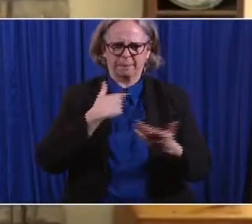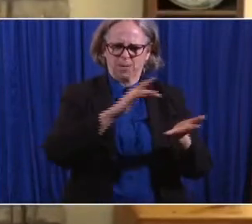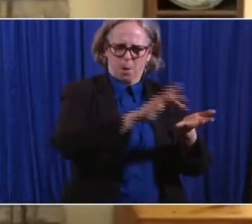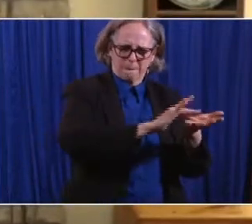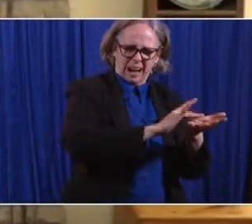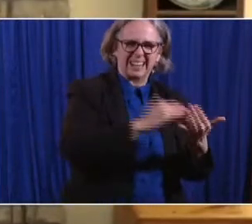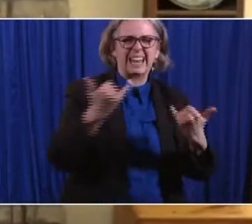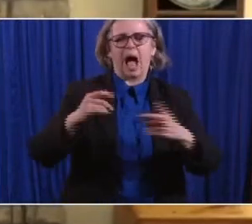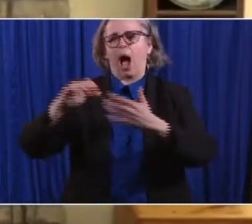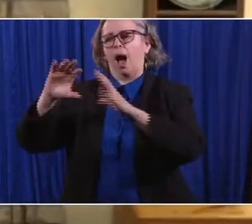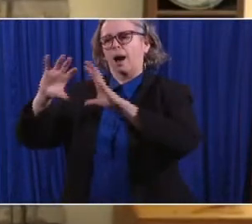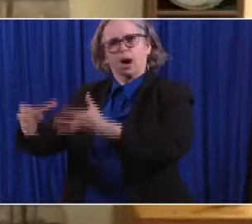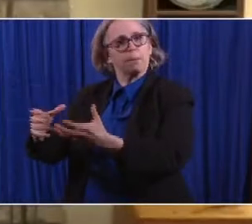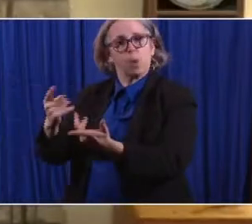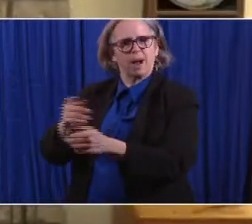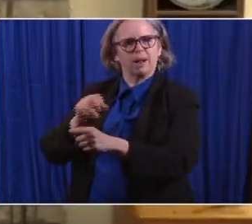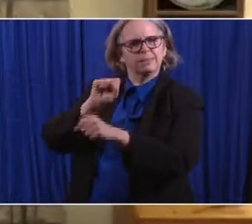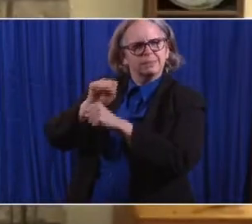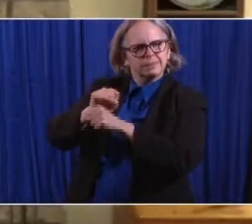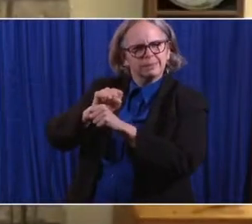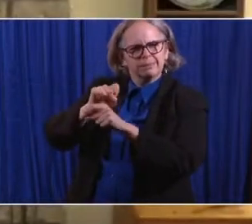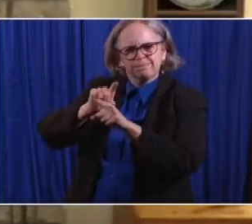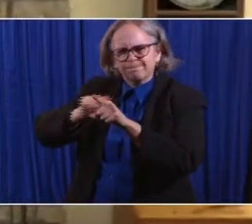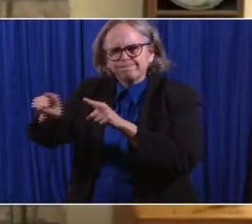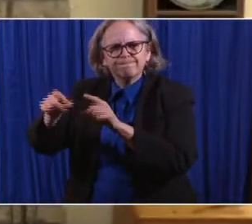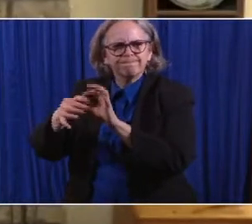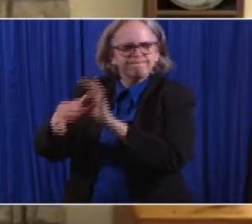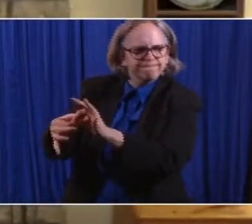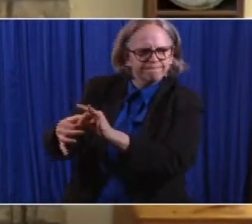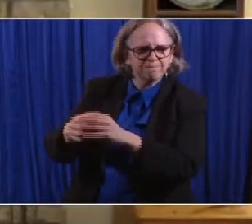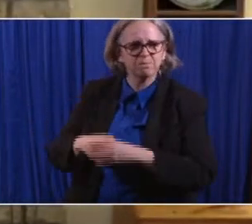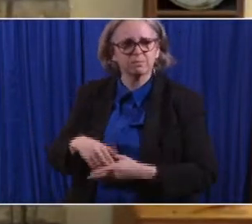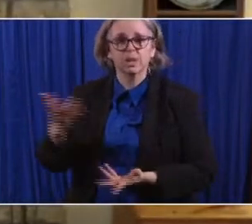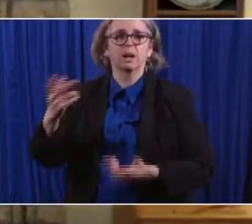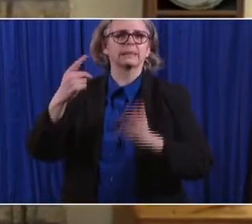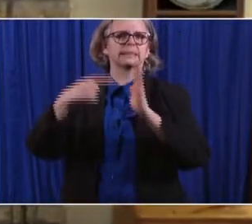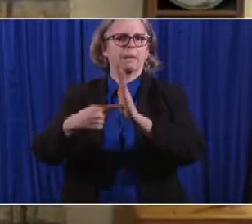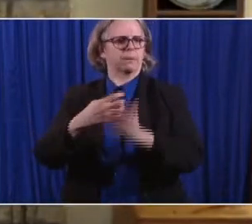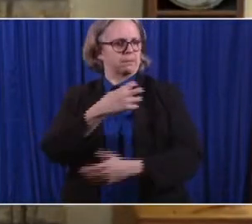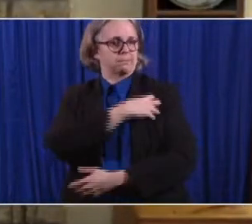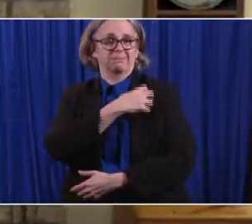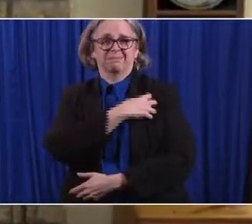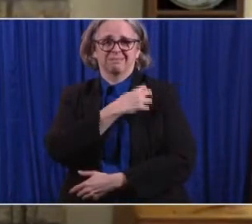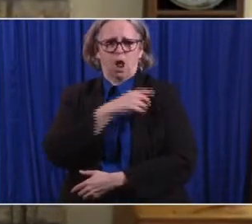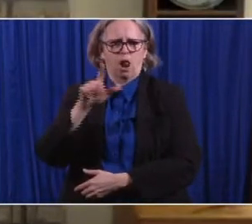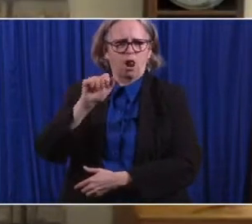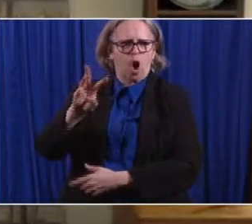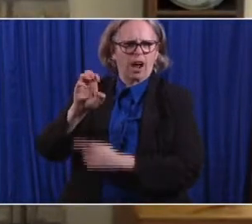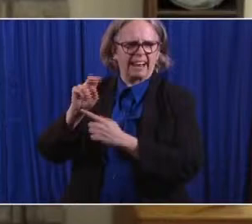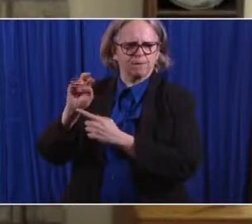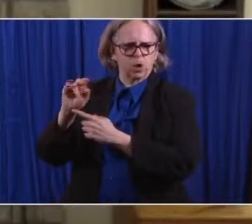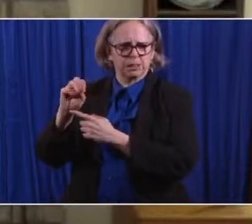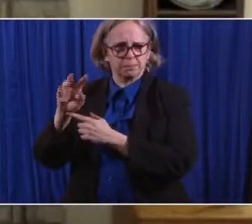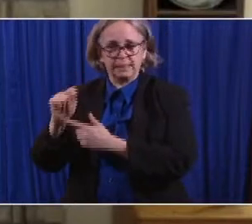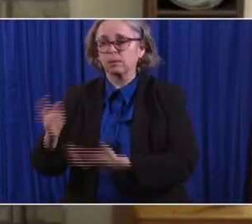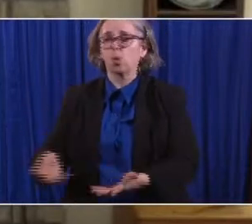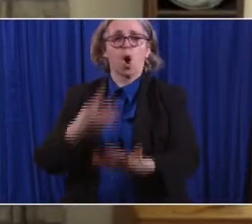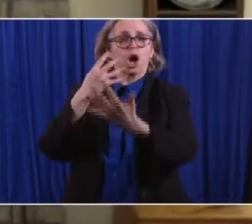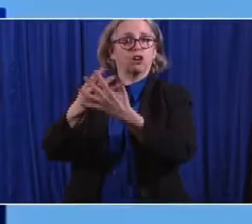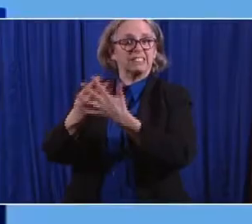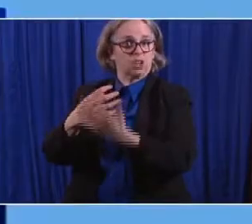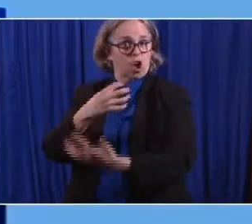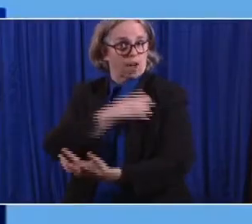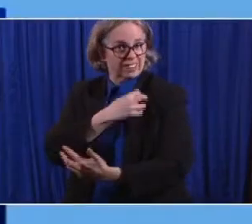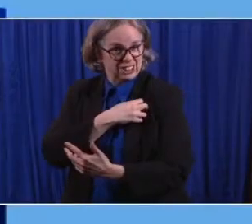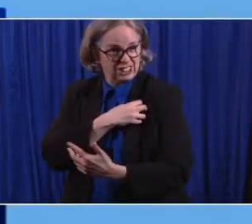again, as part of 1C. Law enforcement officers, as well as correction officers. This